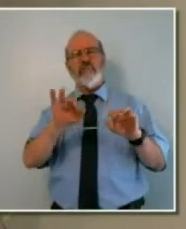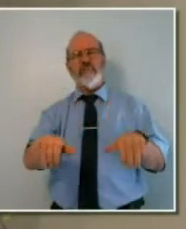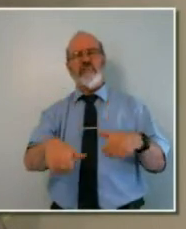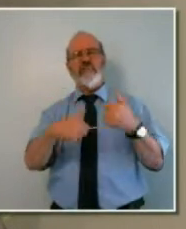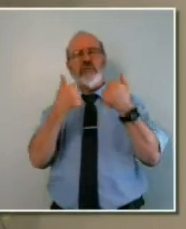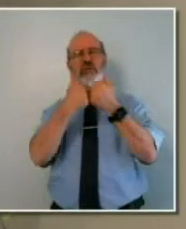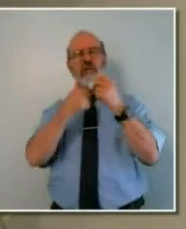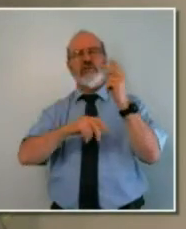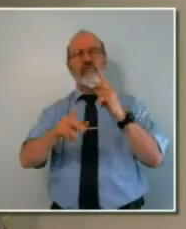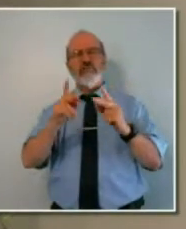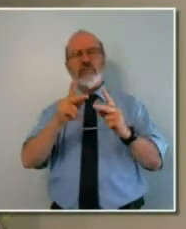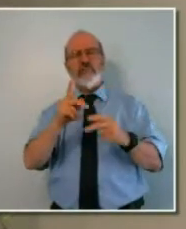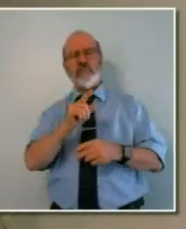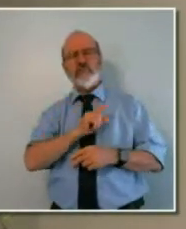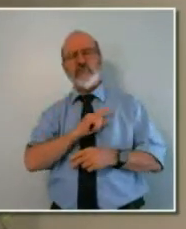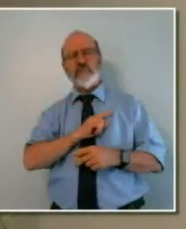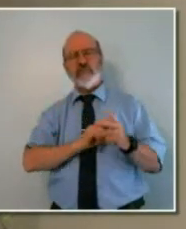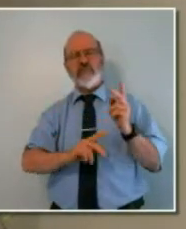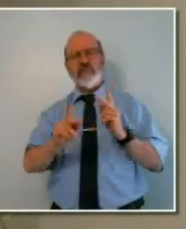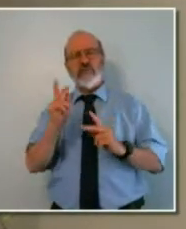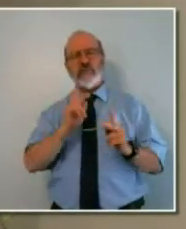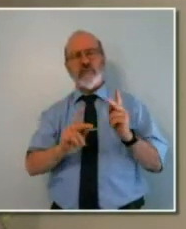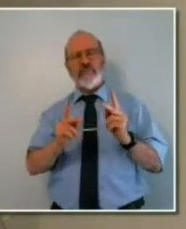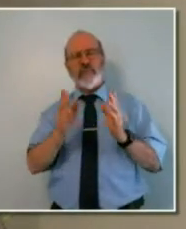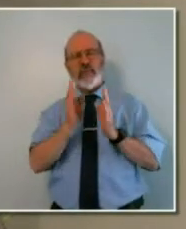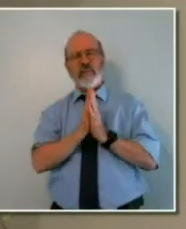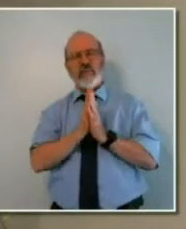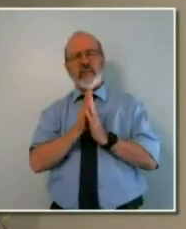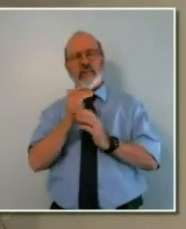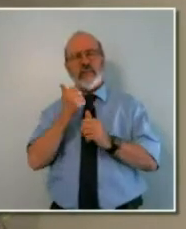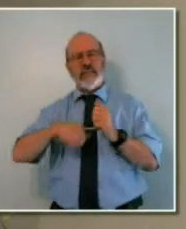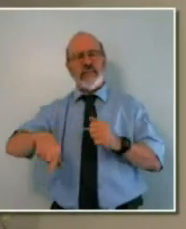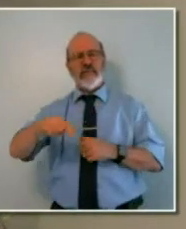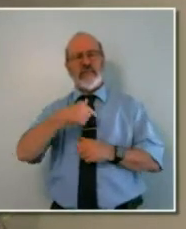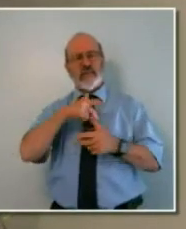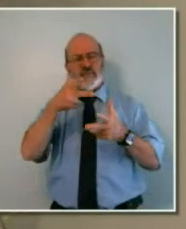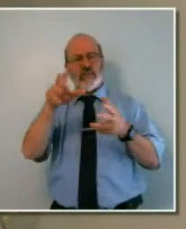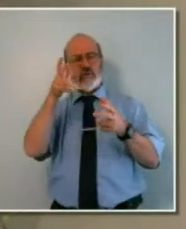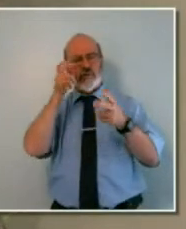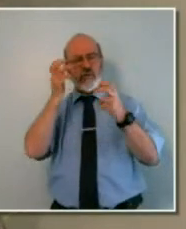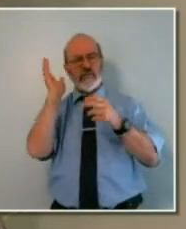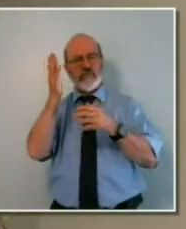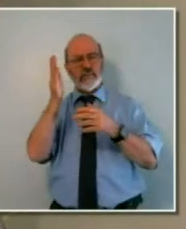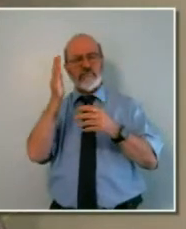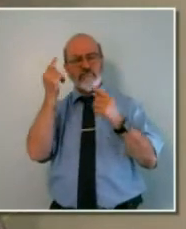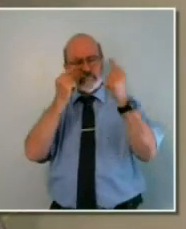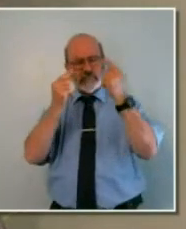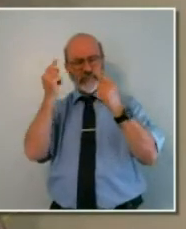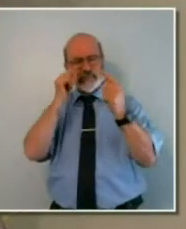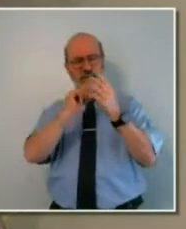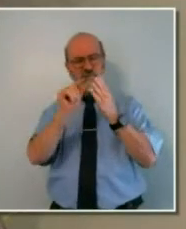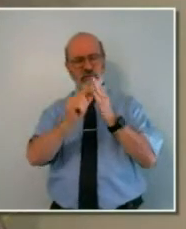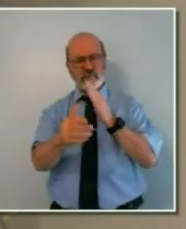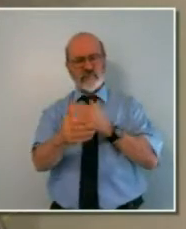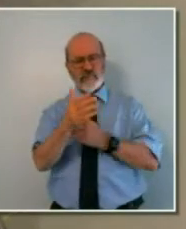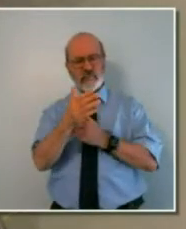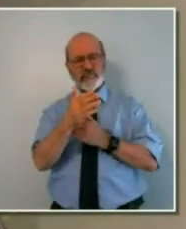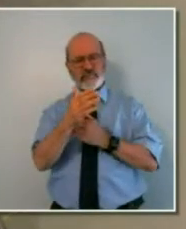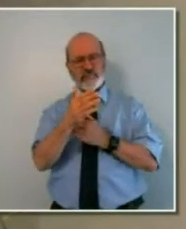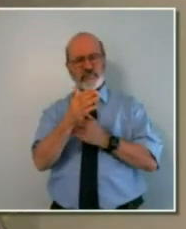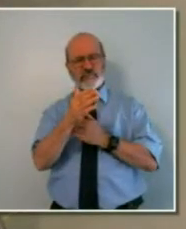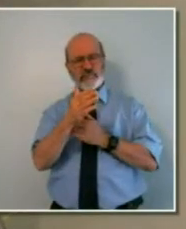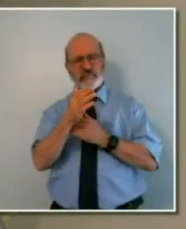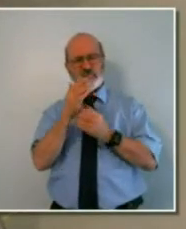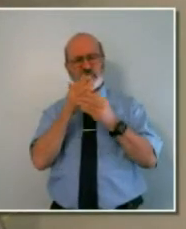to convict your people. And I pray that each of us who've heard this message and considered these verses this morning would be led of